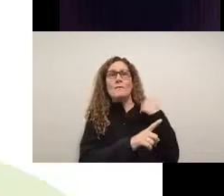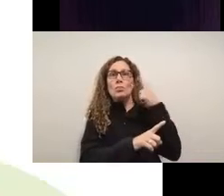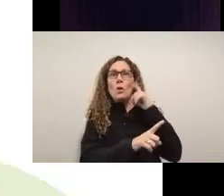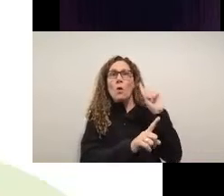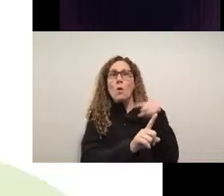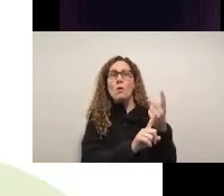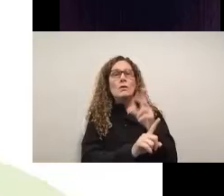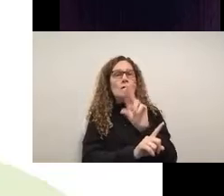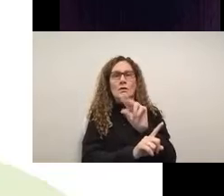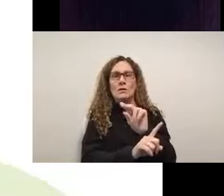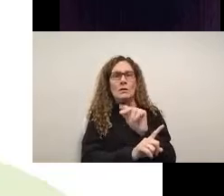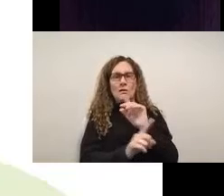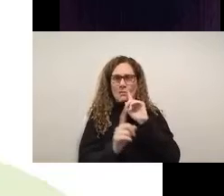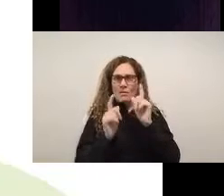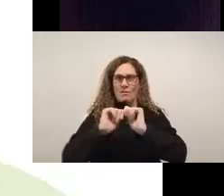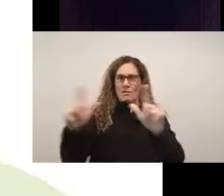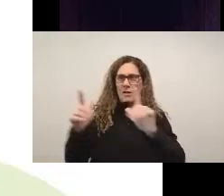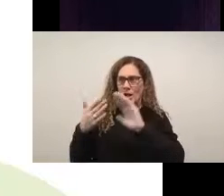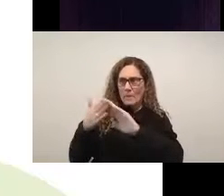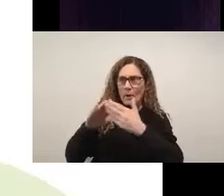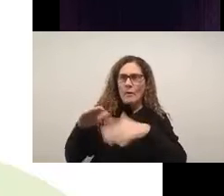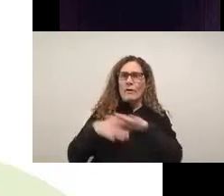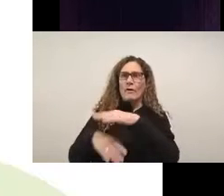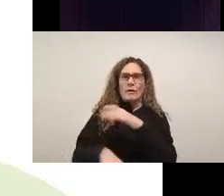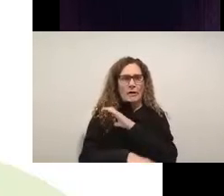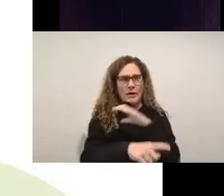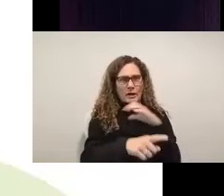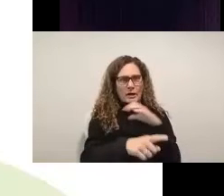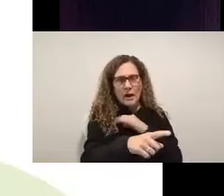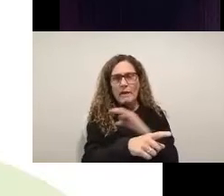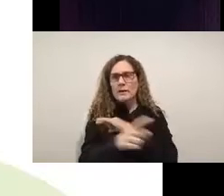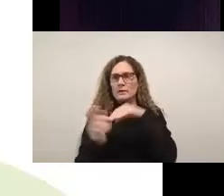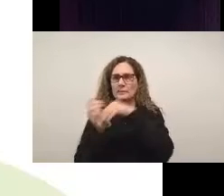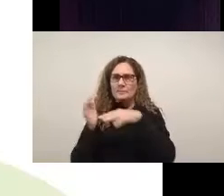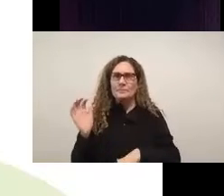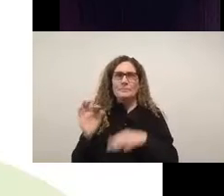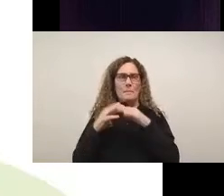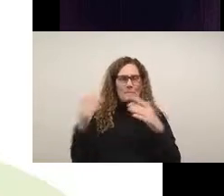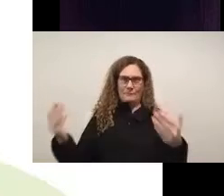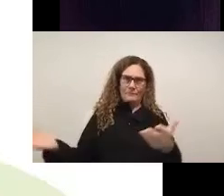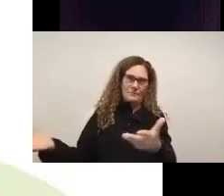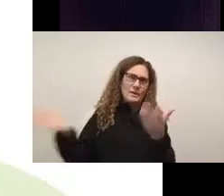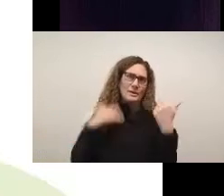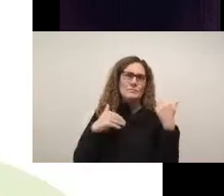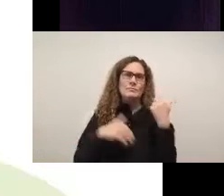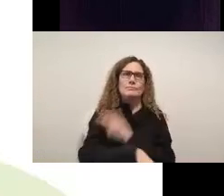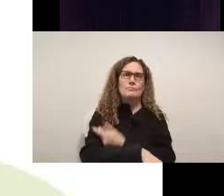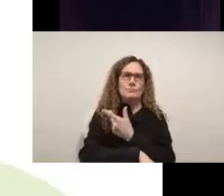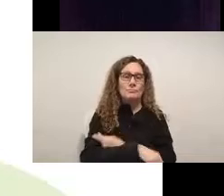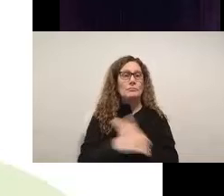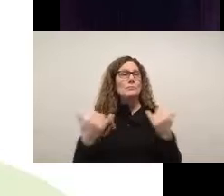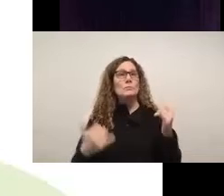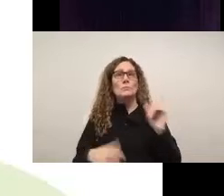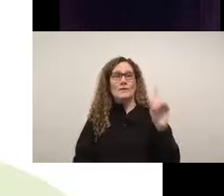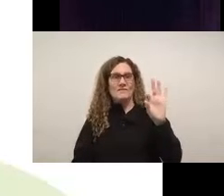of. Here's a summary of the mobile vaccination clinics for this week. So today, February 15th, from 2 to 5